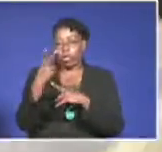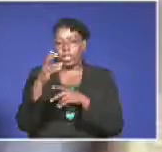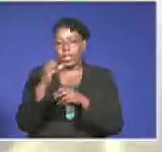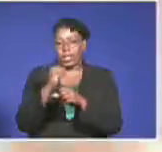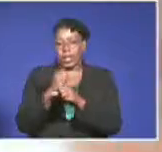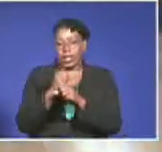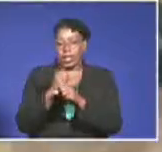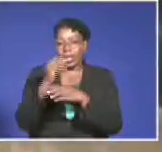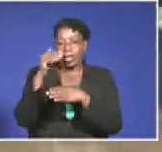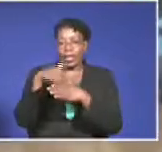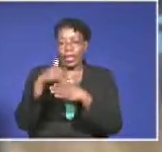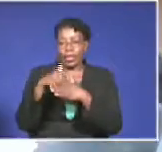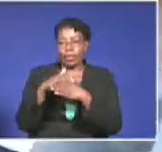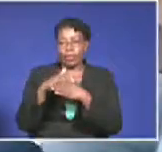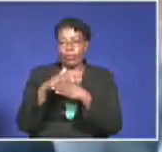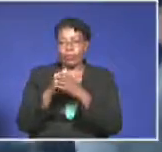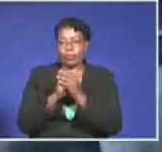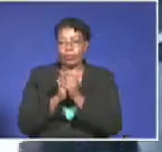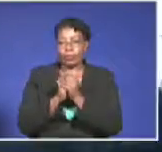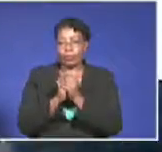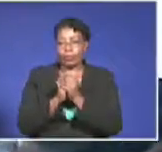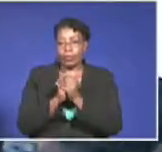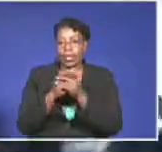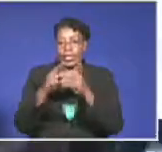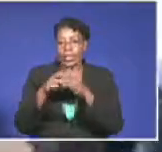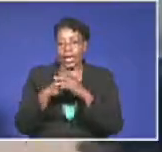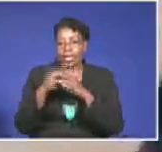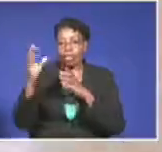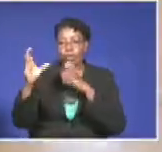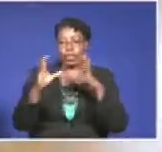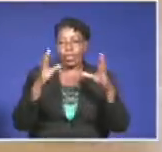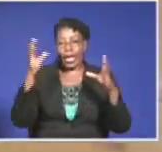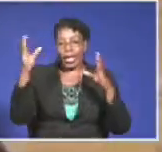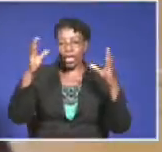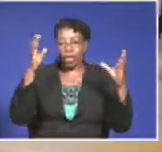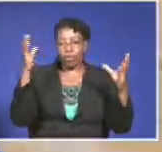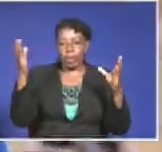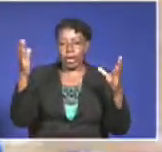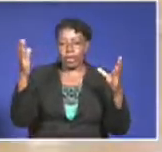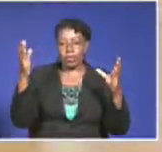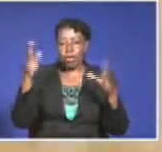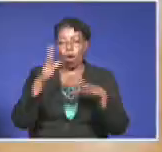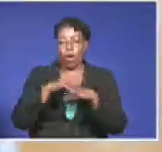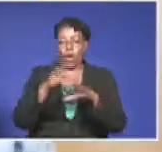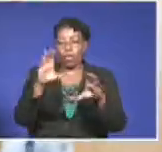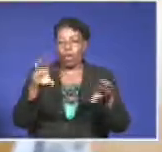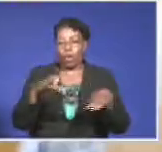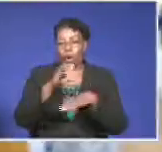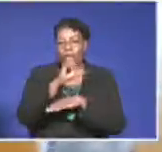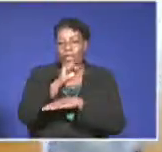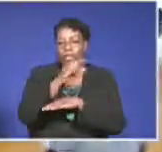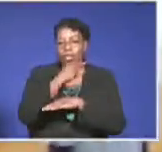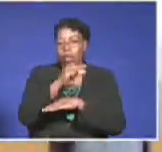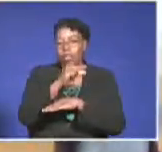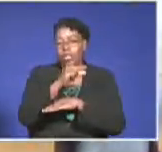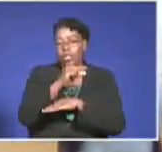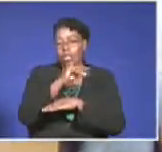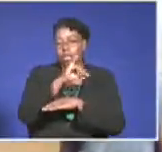to Christopher Johnson with the floater. And they are starting to celebrate while they storm the court. The St. George's Jaguars are